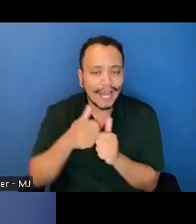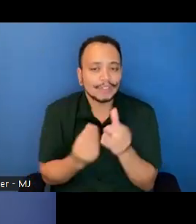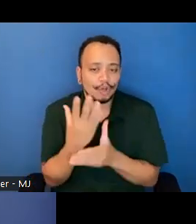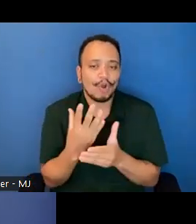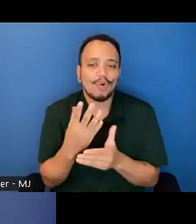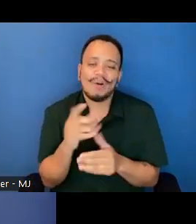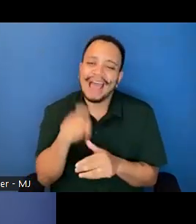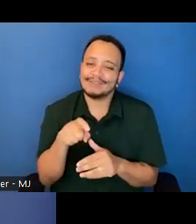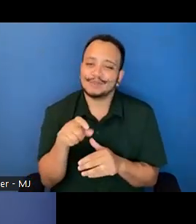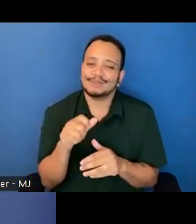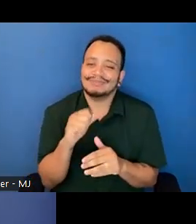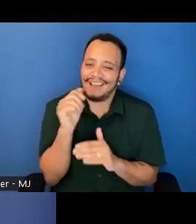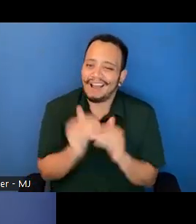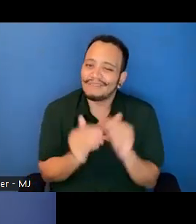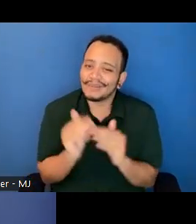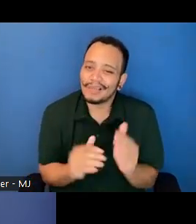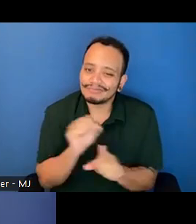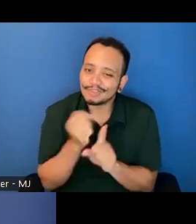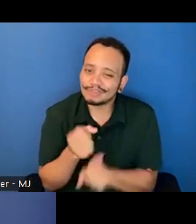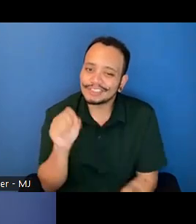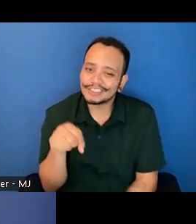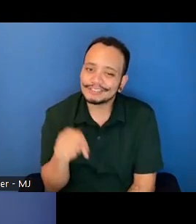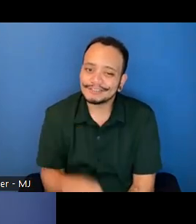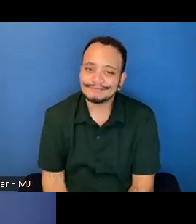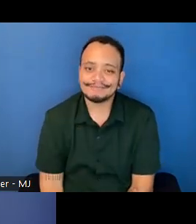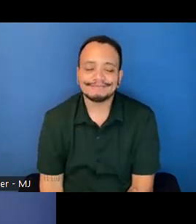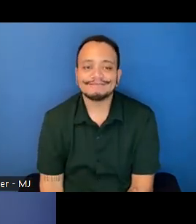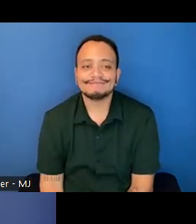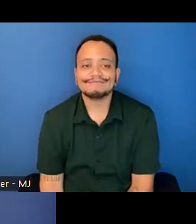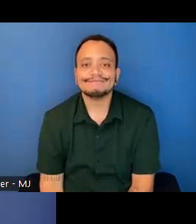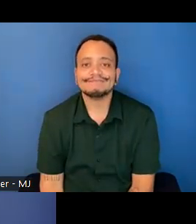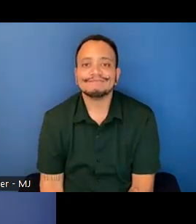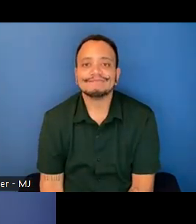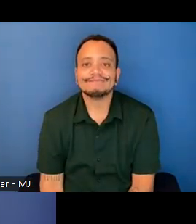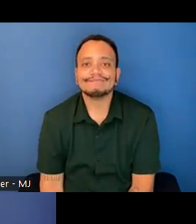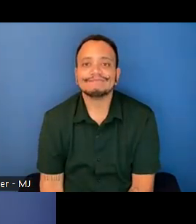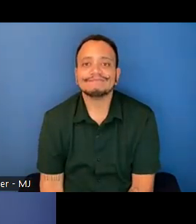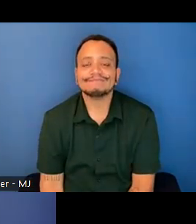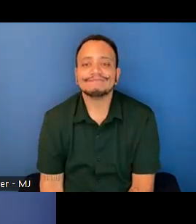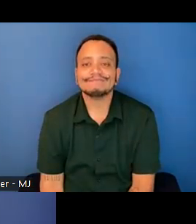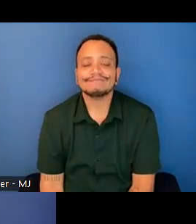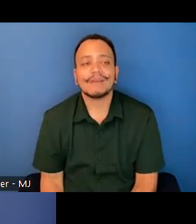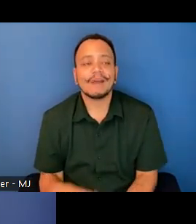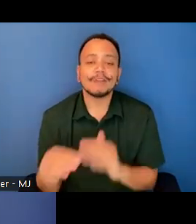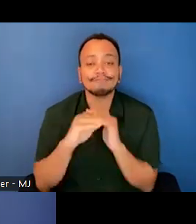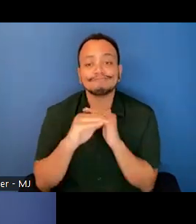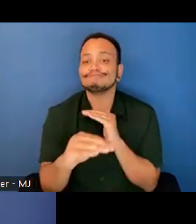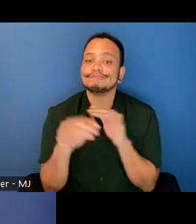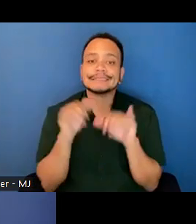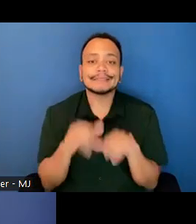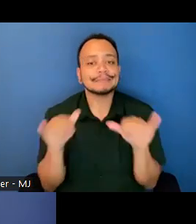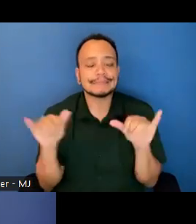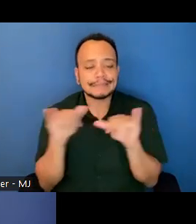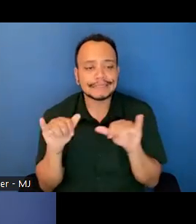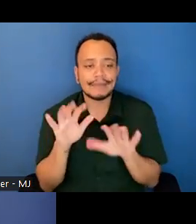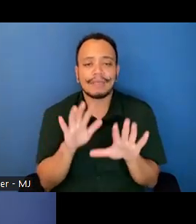order to I think to move from sort of where you like what you know to what you don't know, I